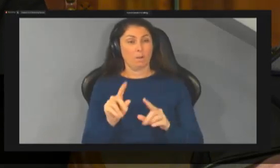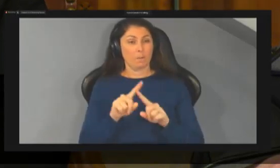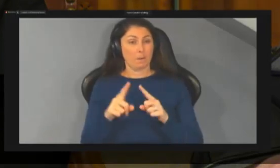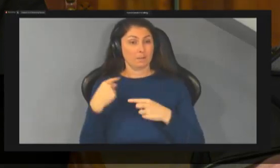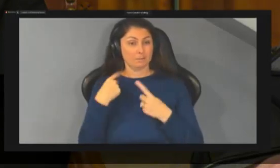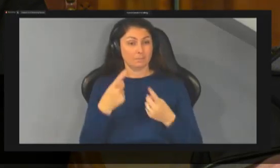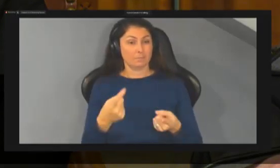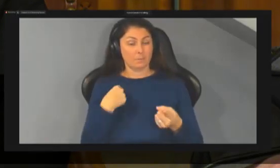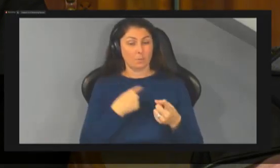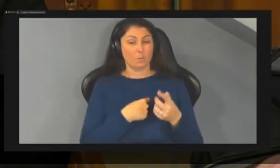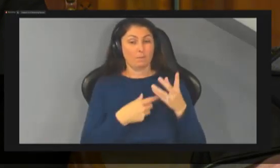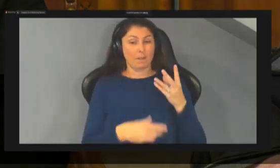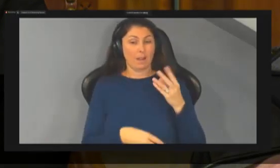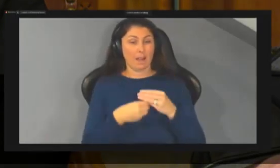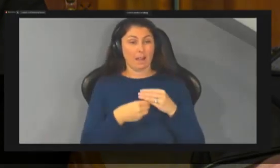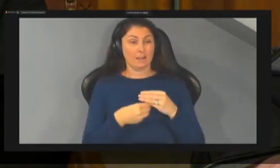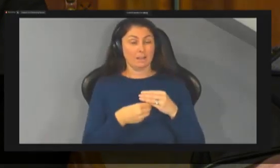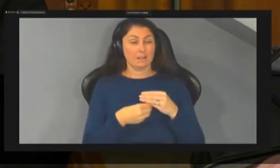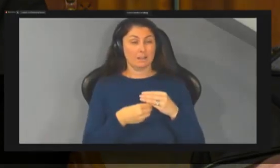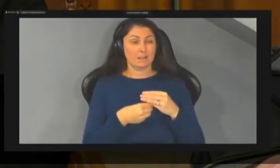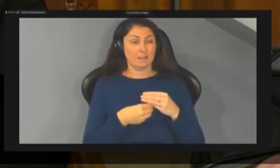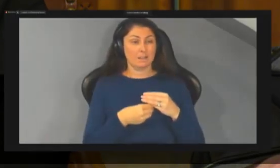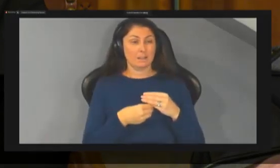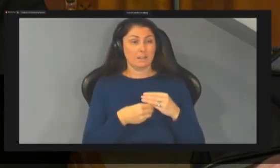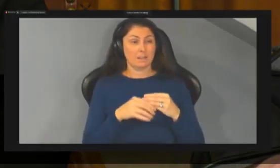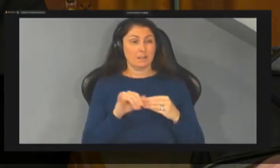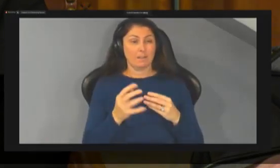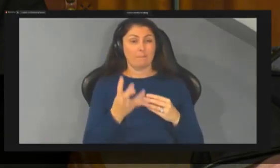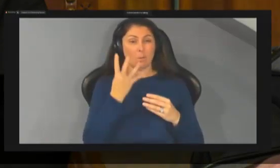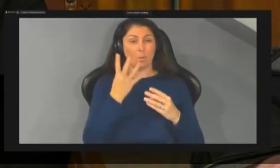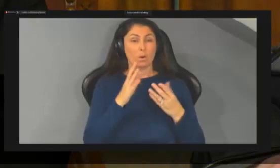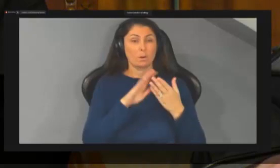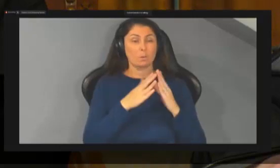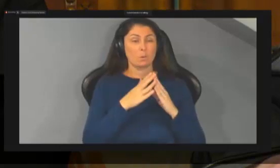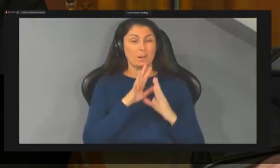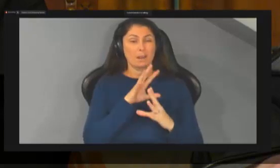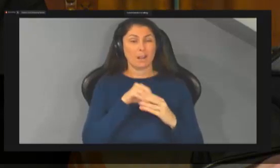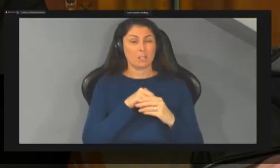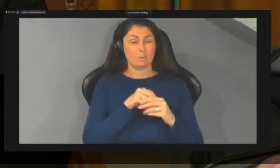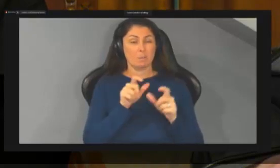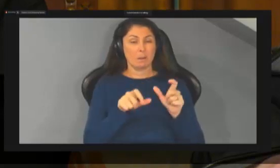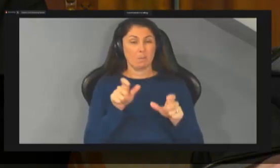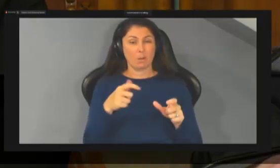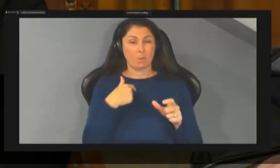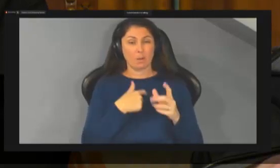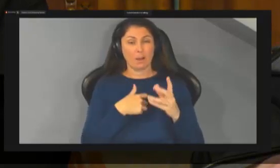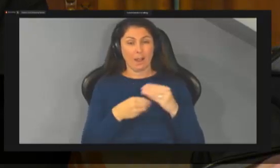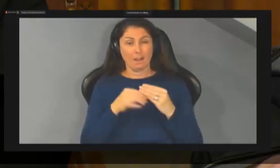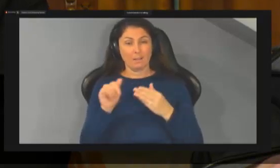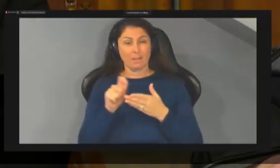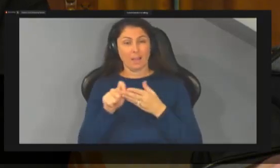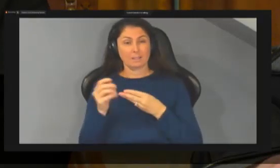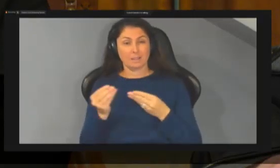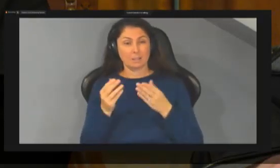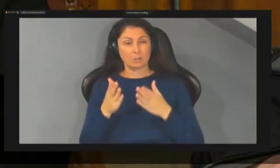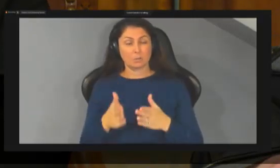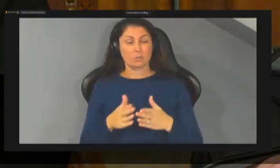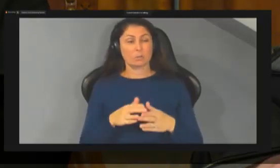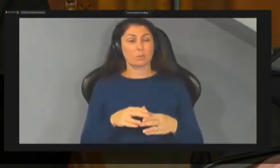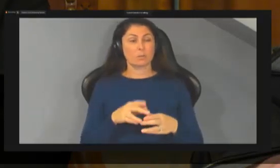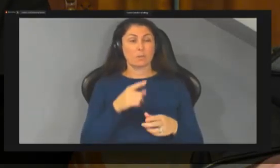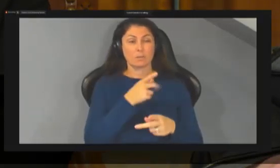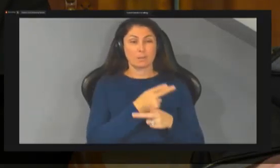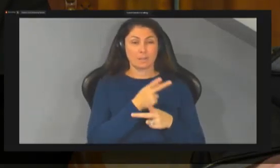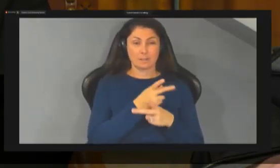added the four community engagement people, we've added the solicitor, who's also handling